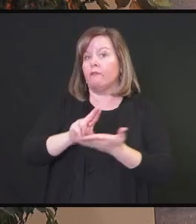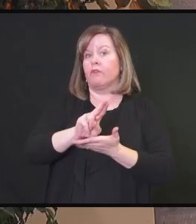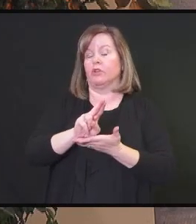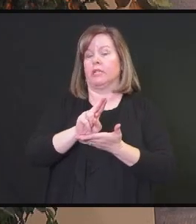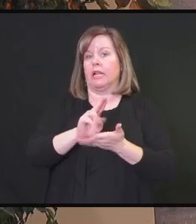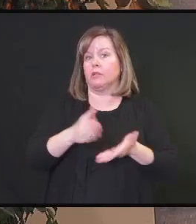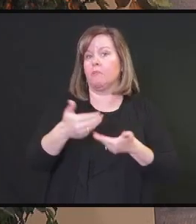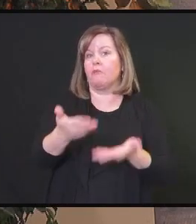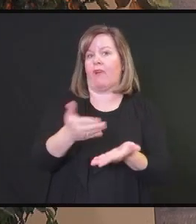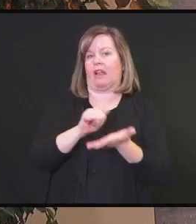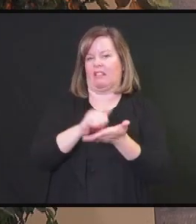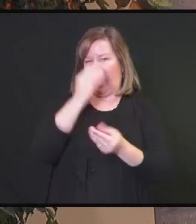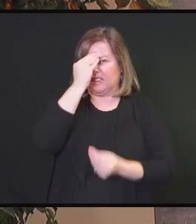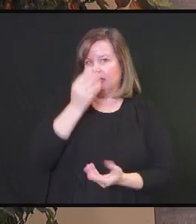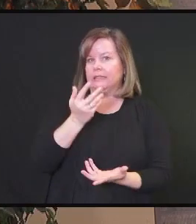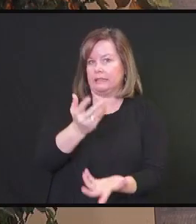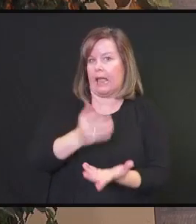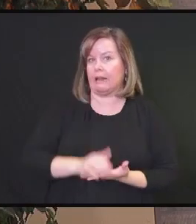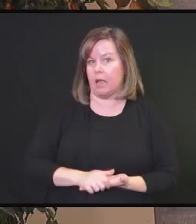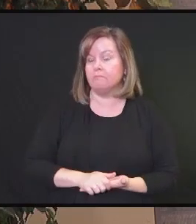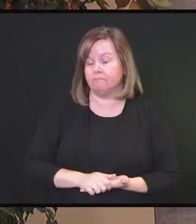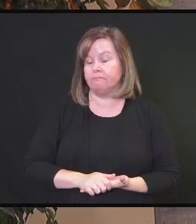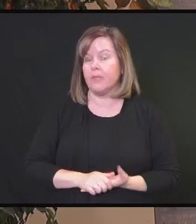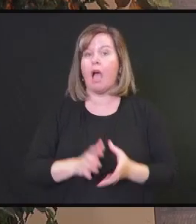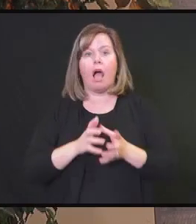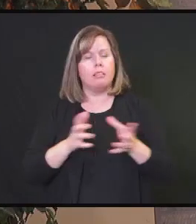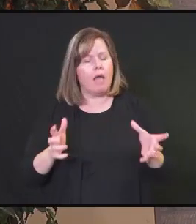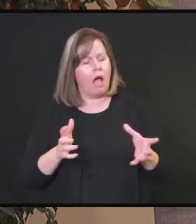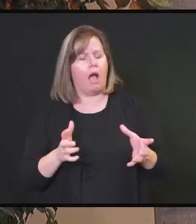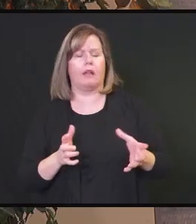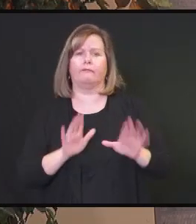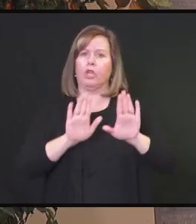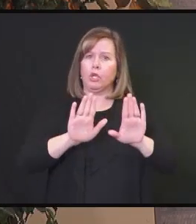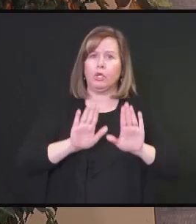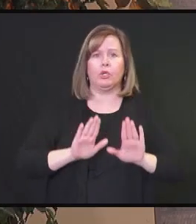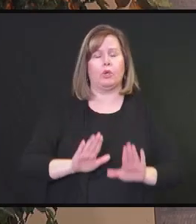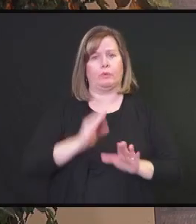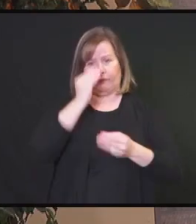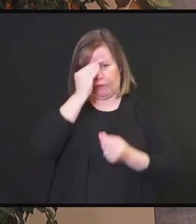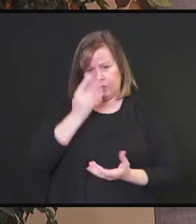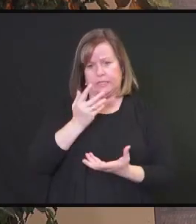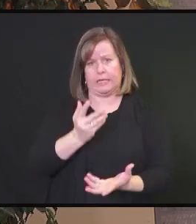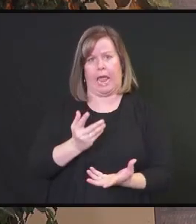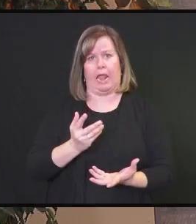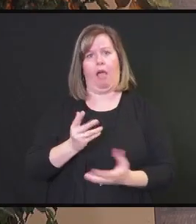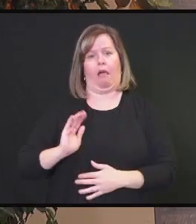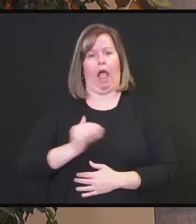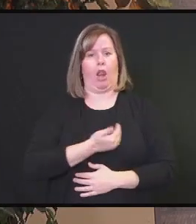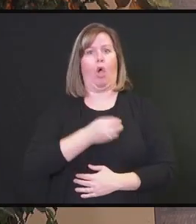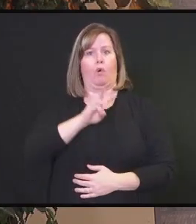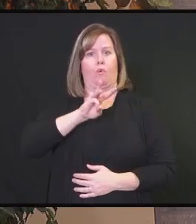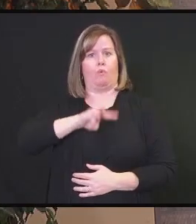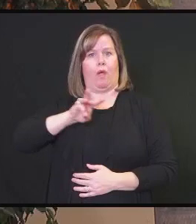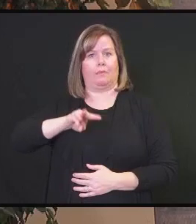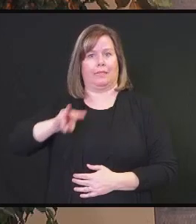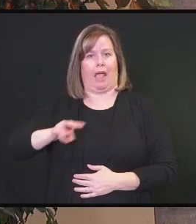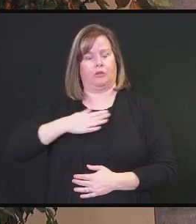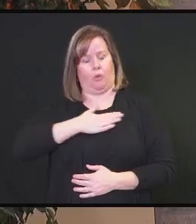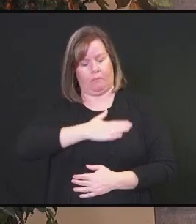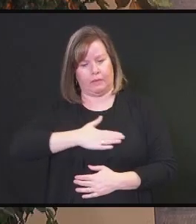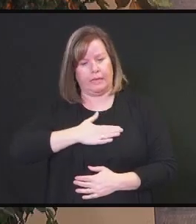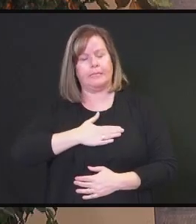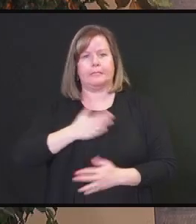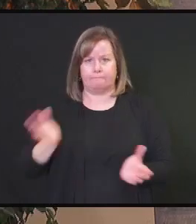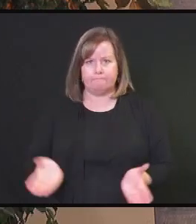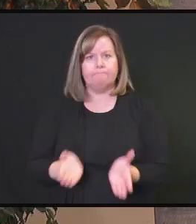data. So really a lot of useful data here at accesskent.com. I would encourage you to check it out as we all